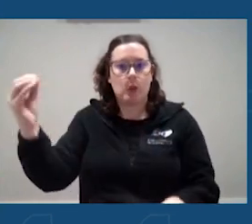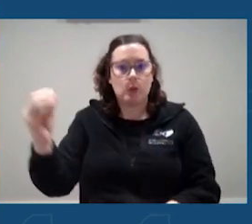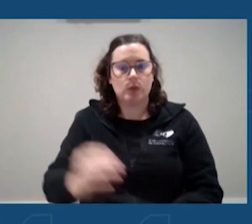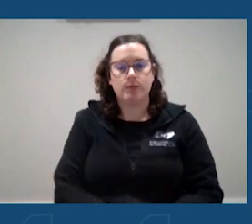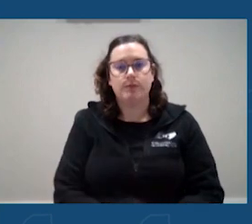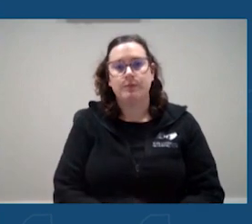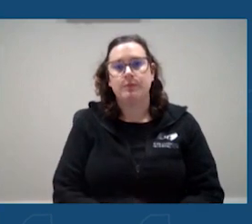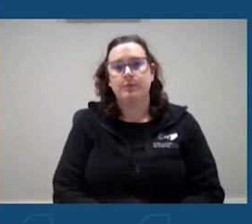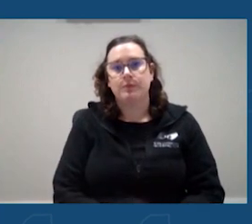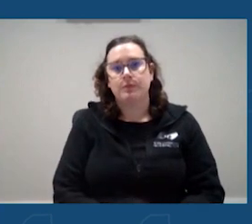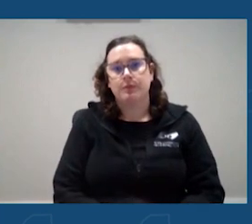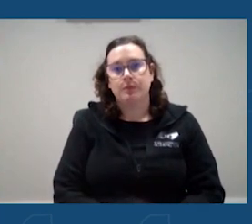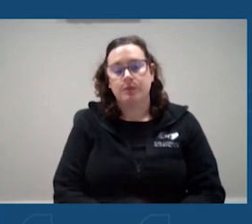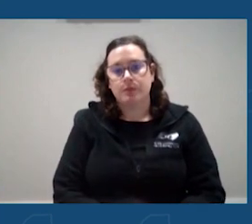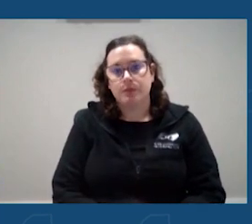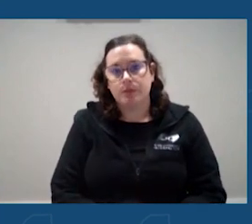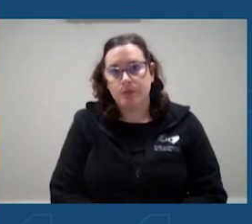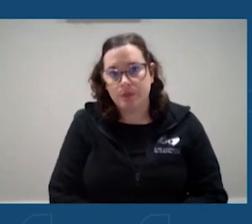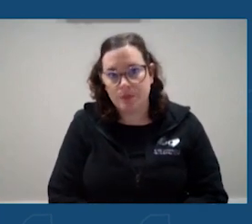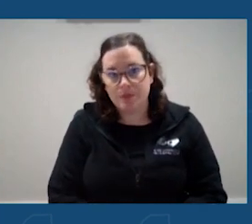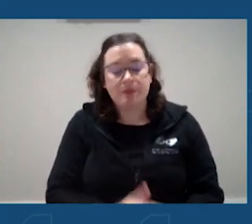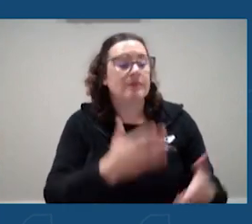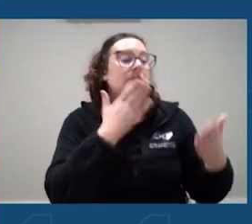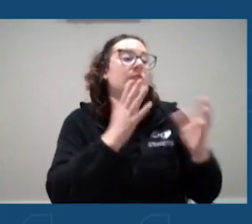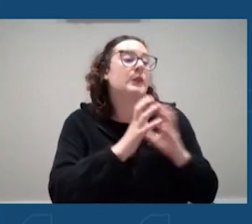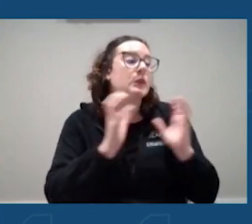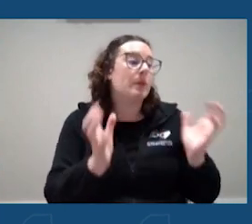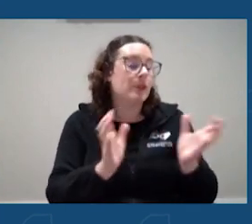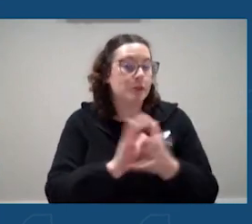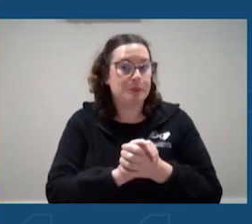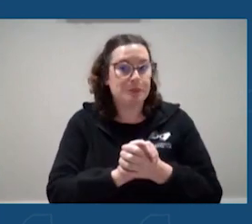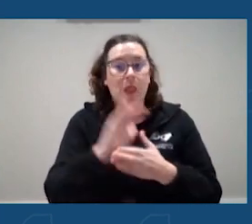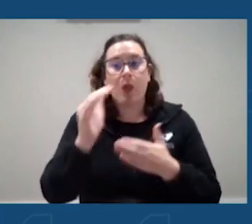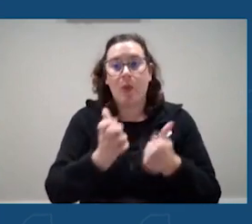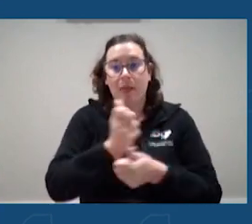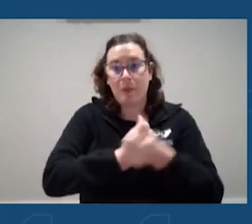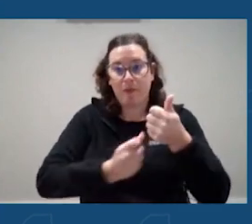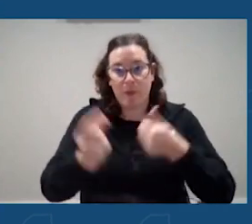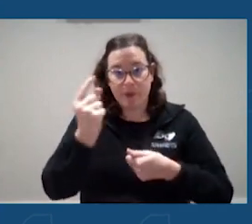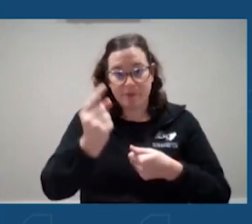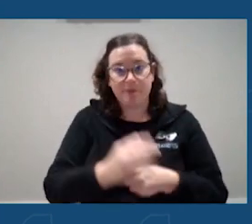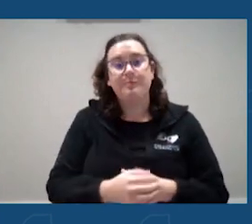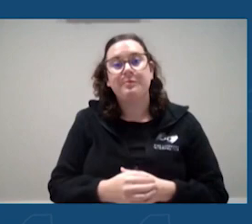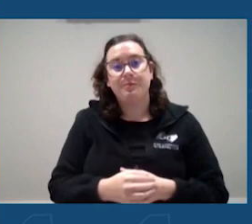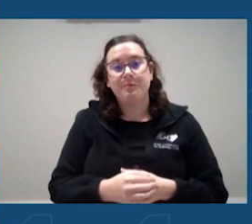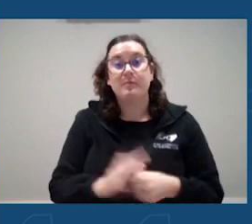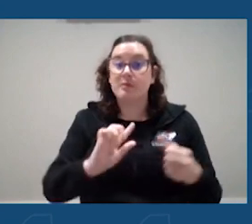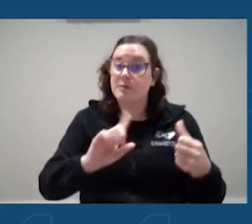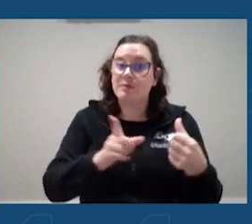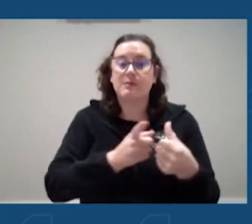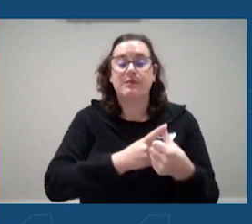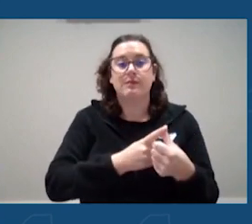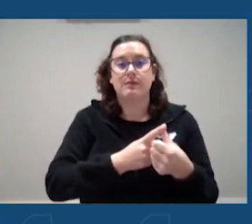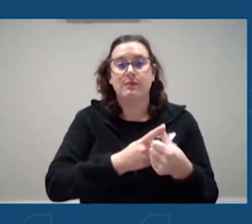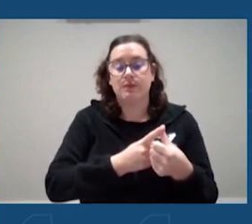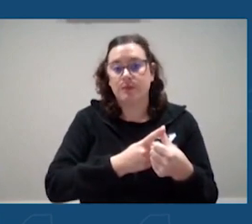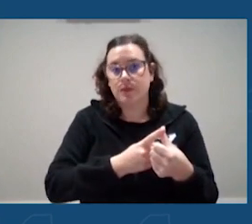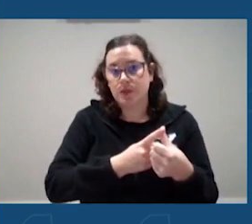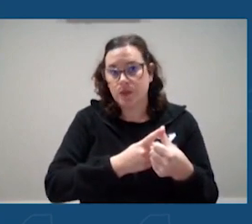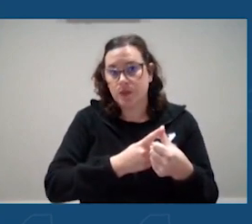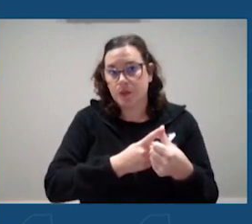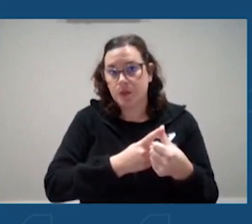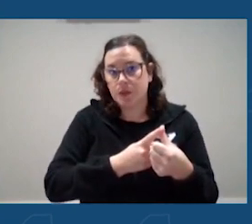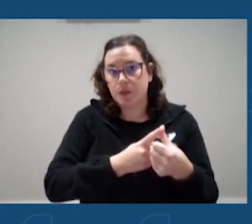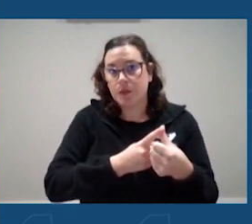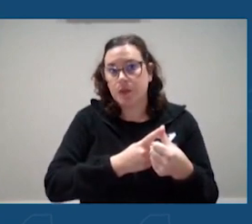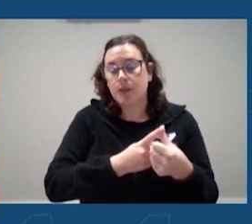Thank you so much. Thank you, Governor. Welcome, everybody. First and foremost, Canberra is honored and blessed to